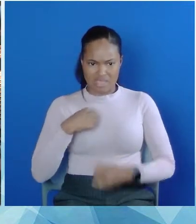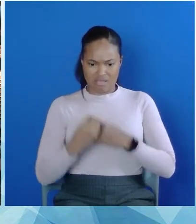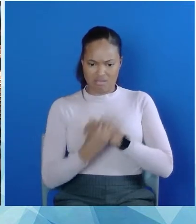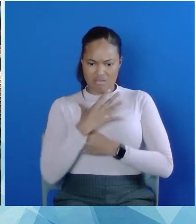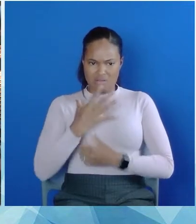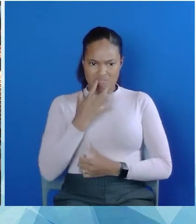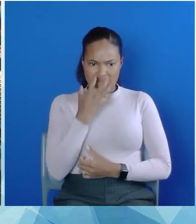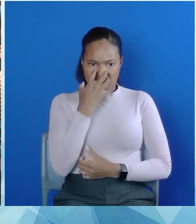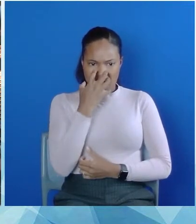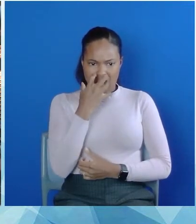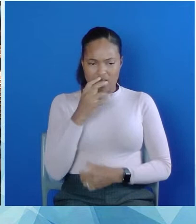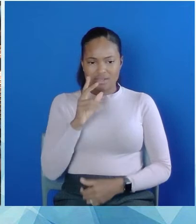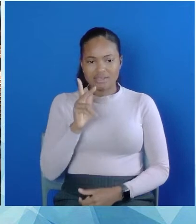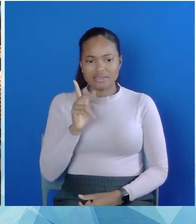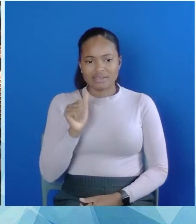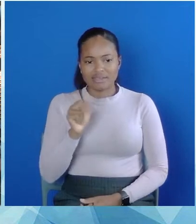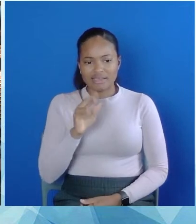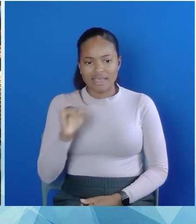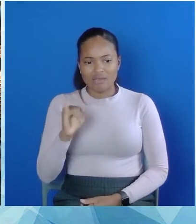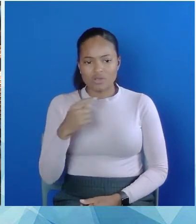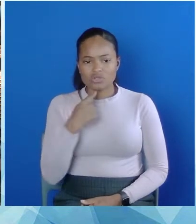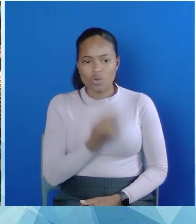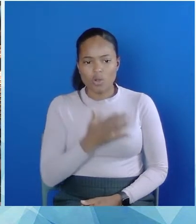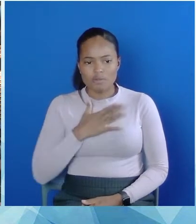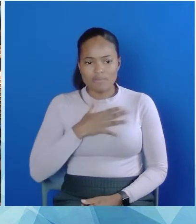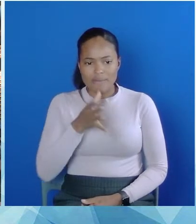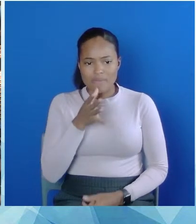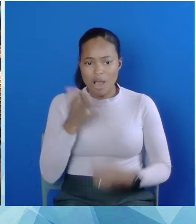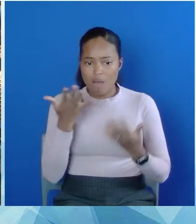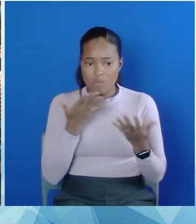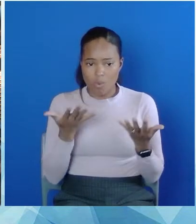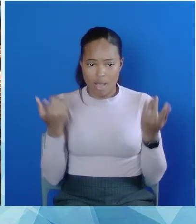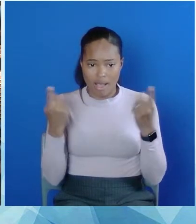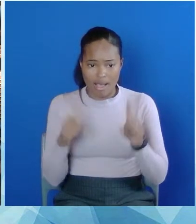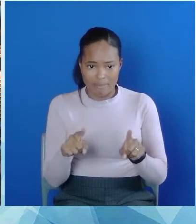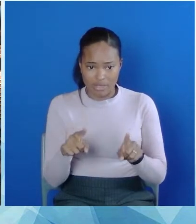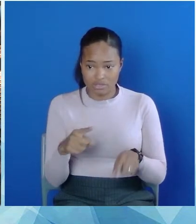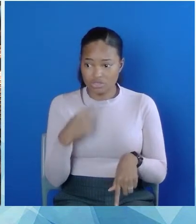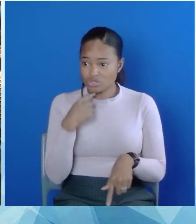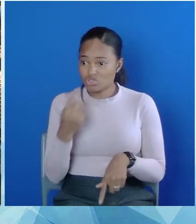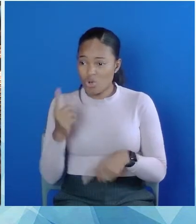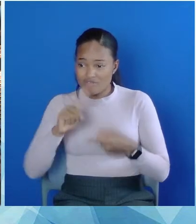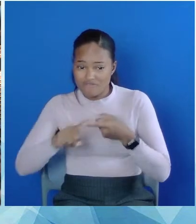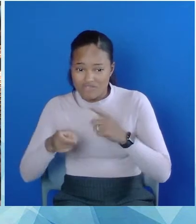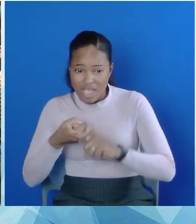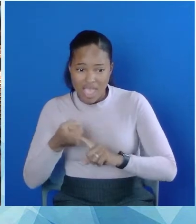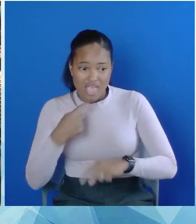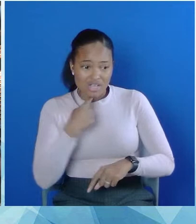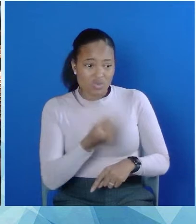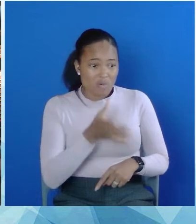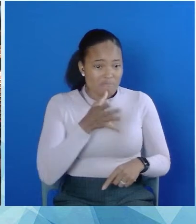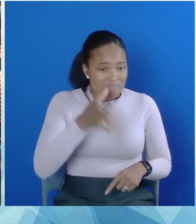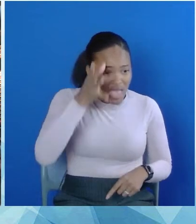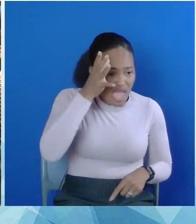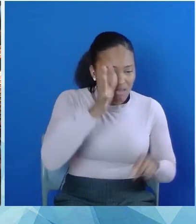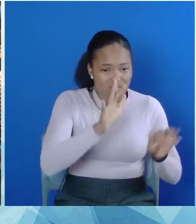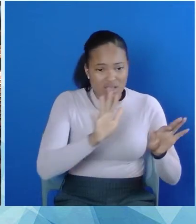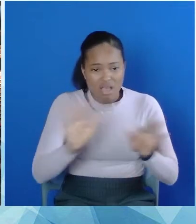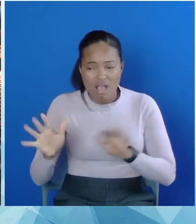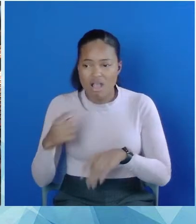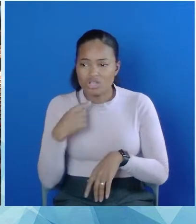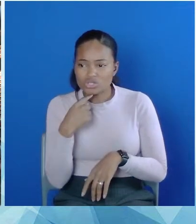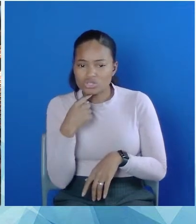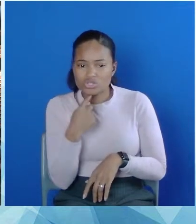Carrie told my mom what happened, and told my friends, told their moms, told them that he was just